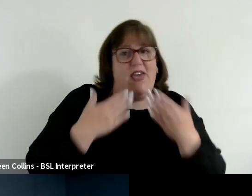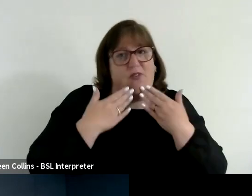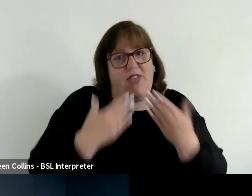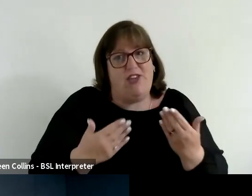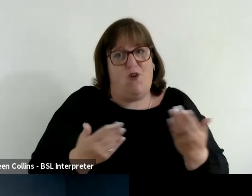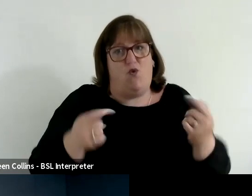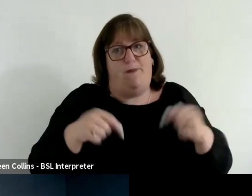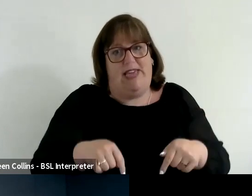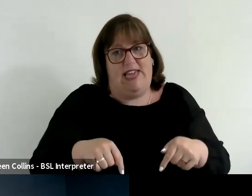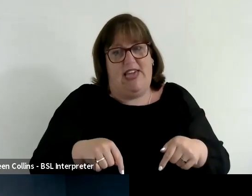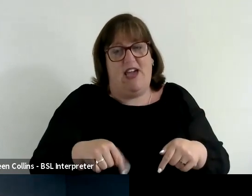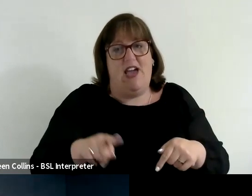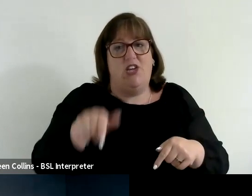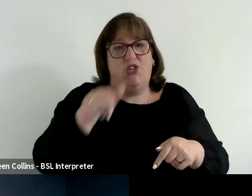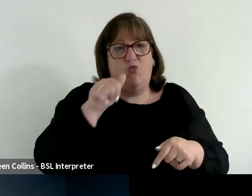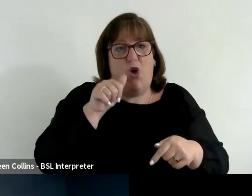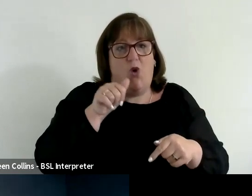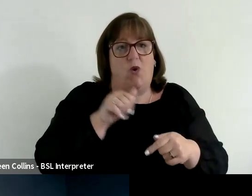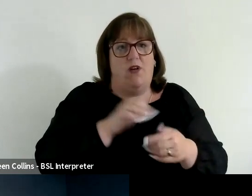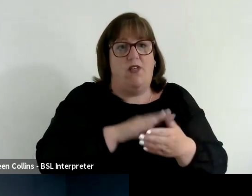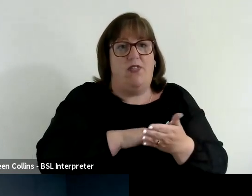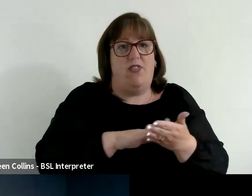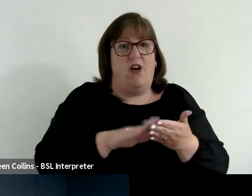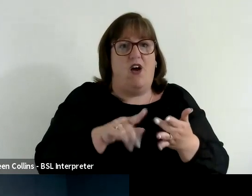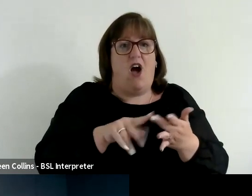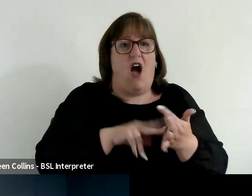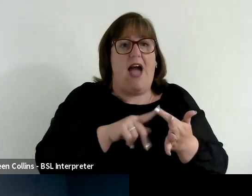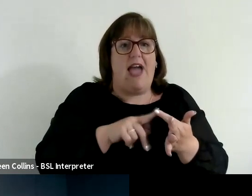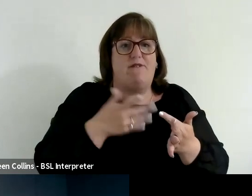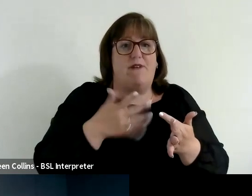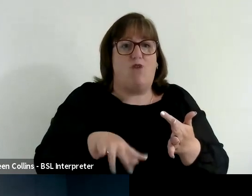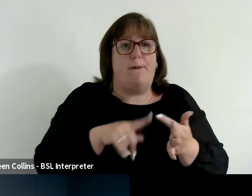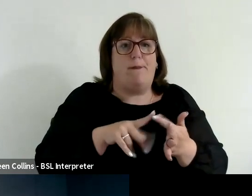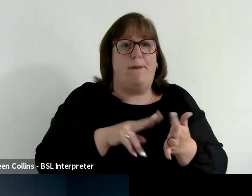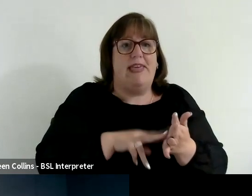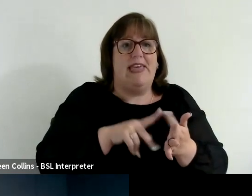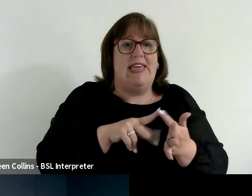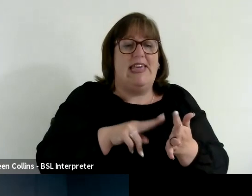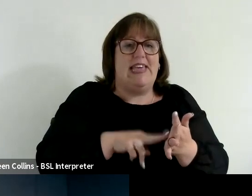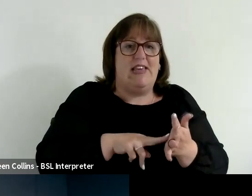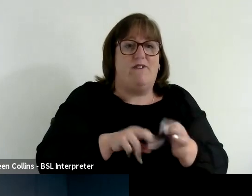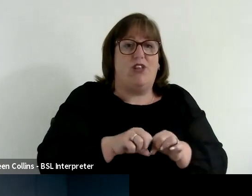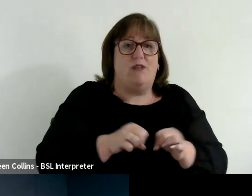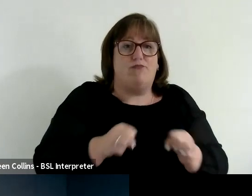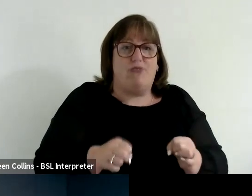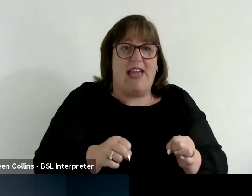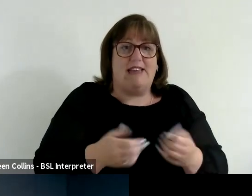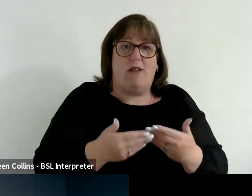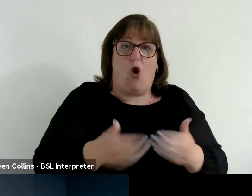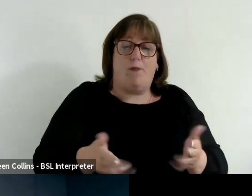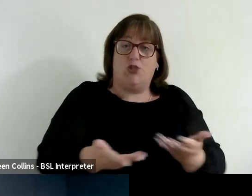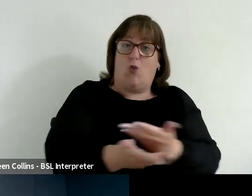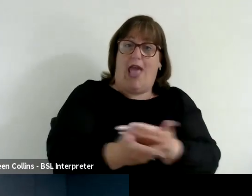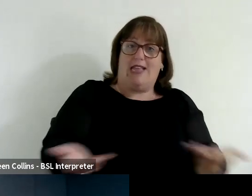the Hive, the Career Hive from Evenbreak, is open to anybody who considers themselves to be disabled and is looking for work. So whether that's looking